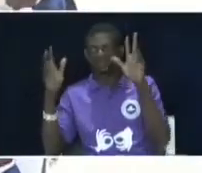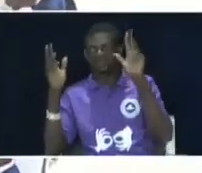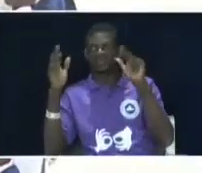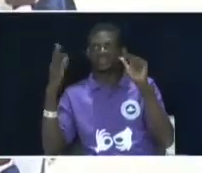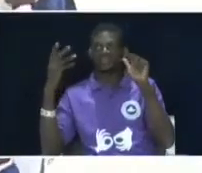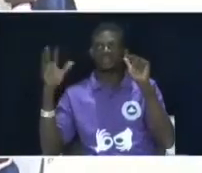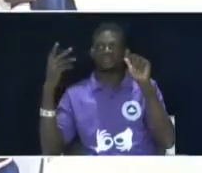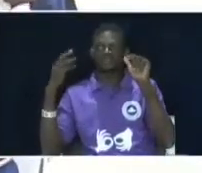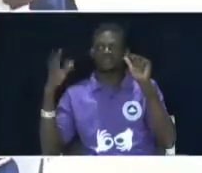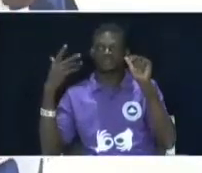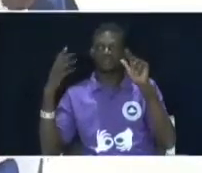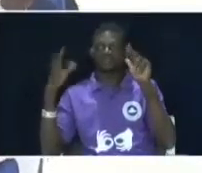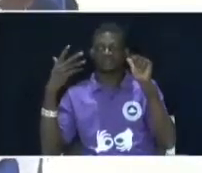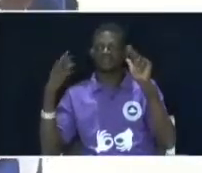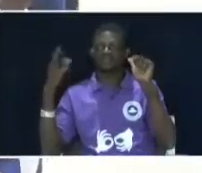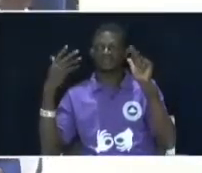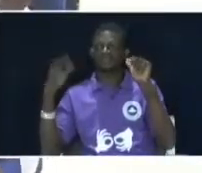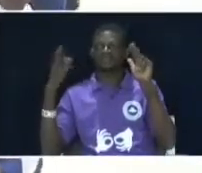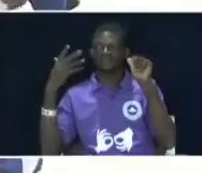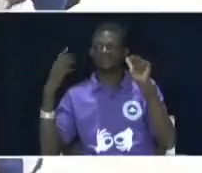13.